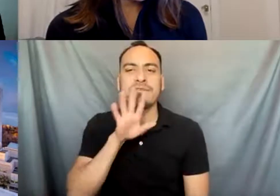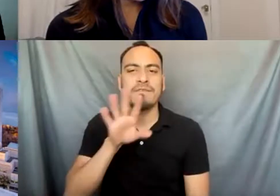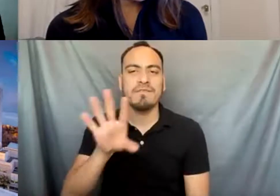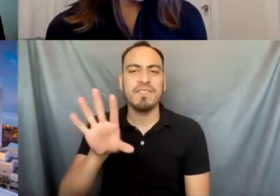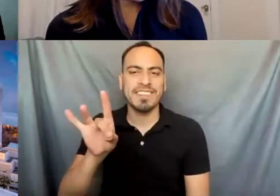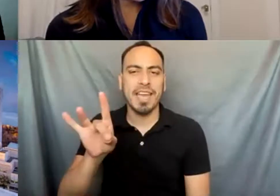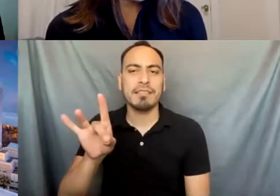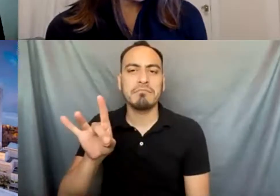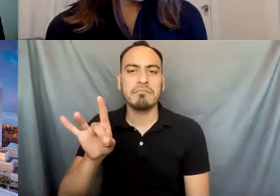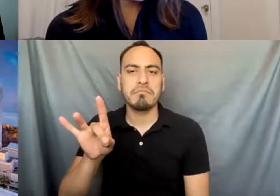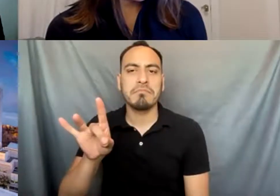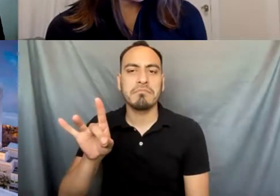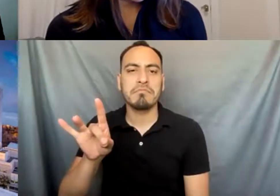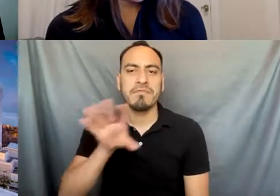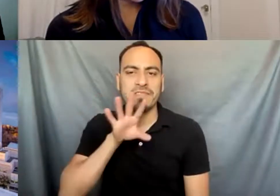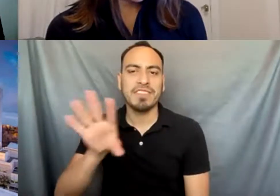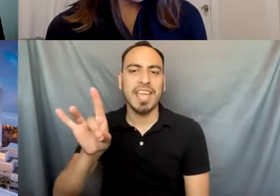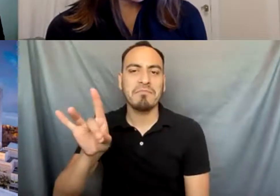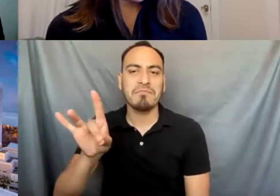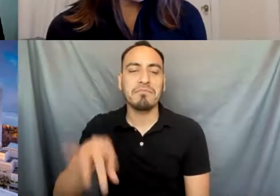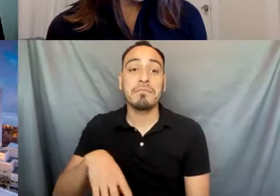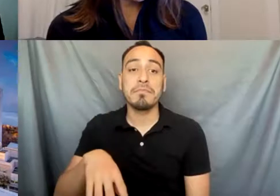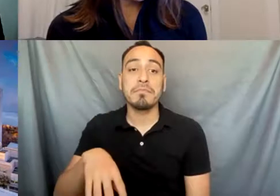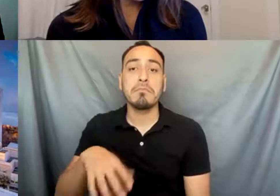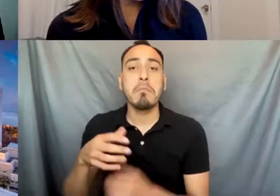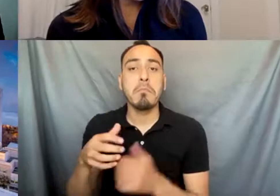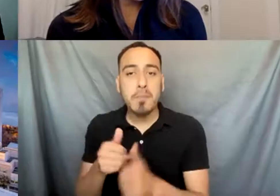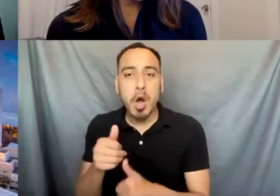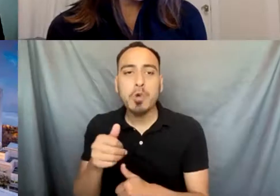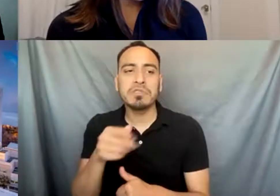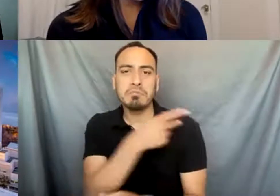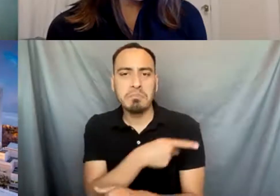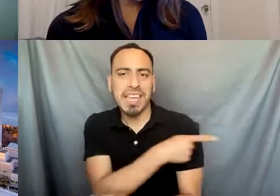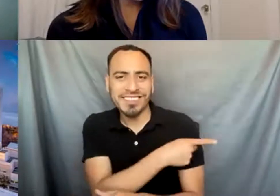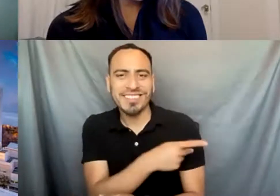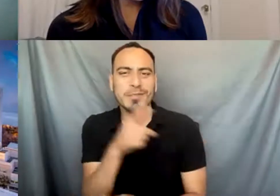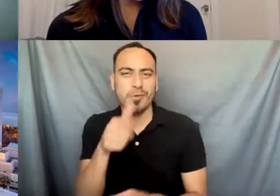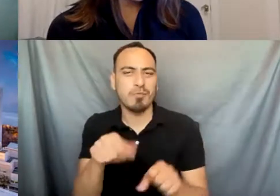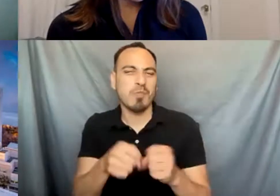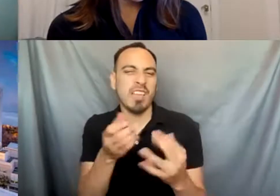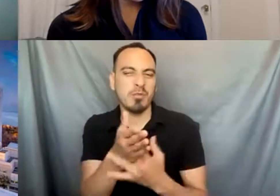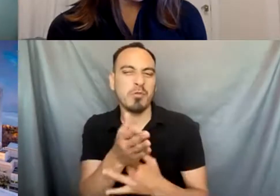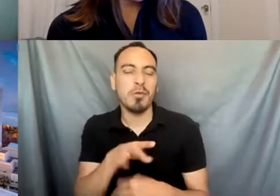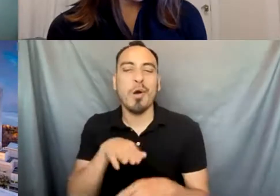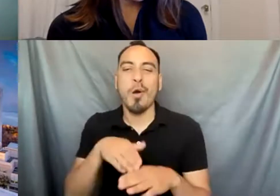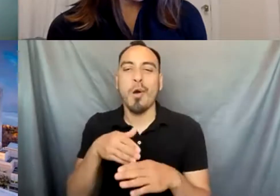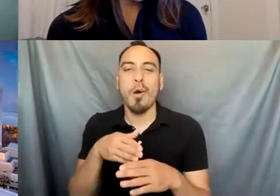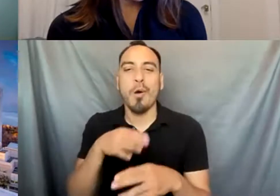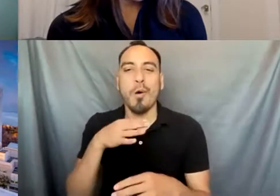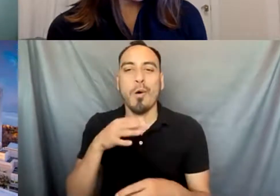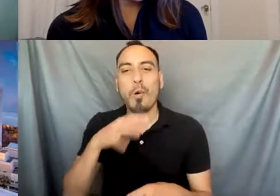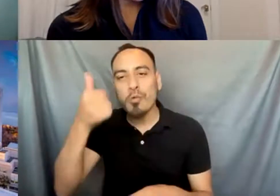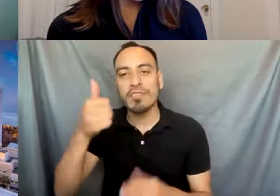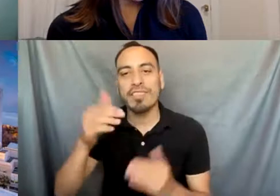The majority of the patients are over 40. Of the people who are hospitalized, the average age,